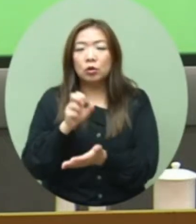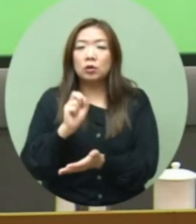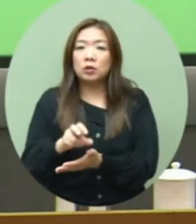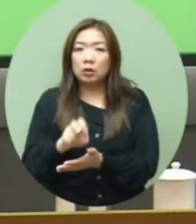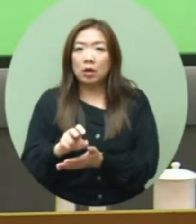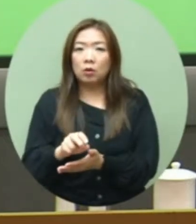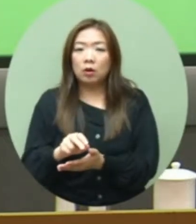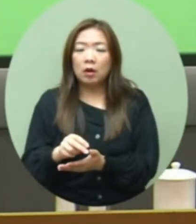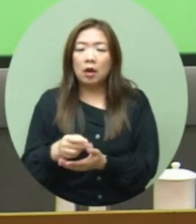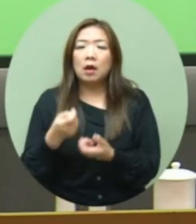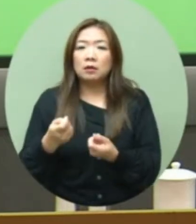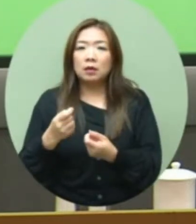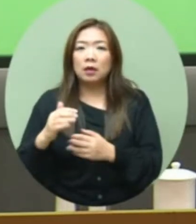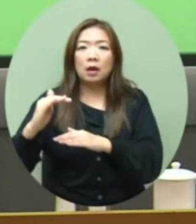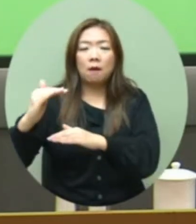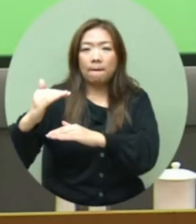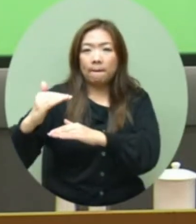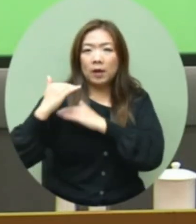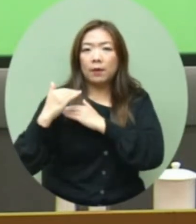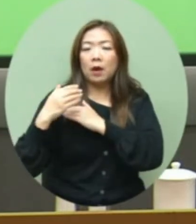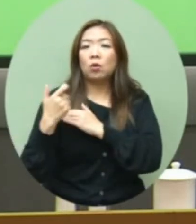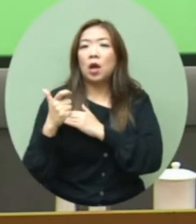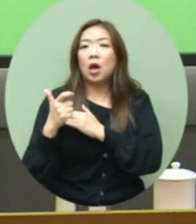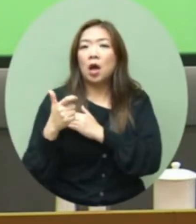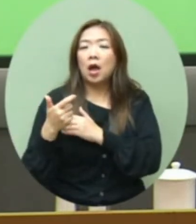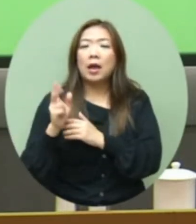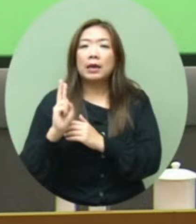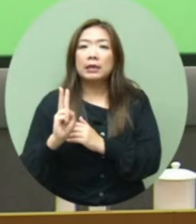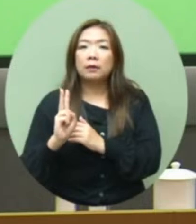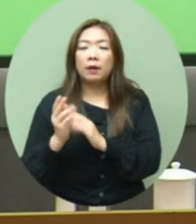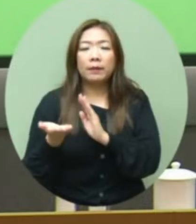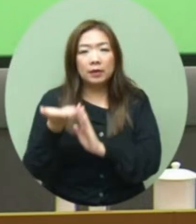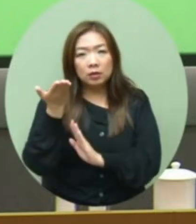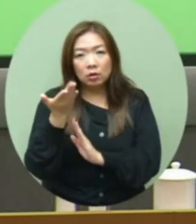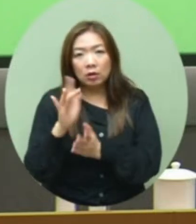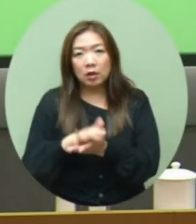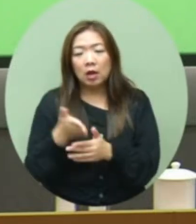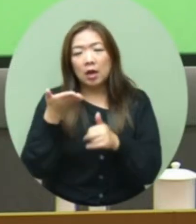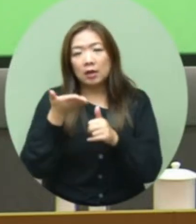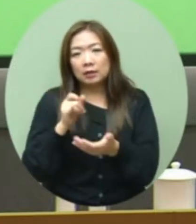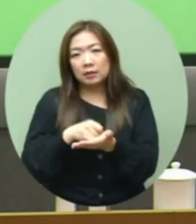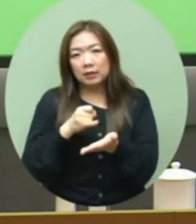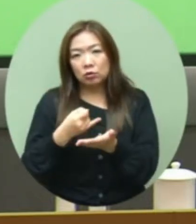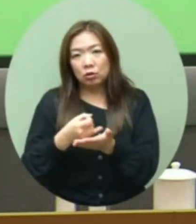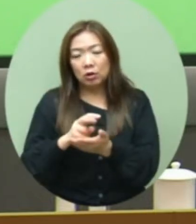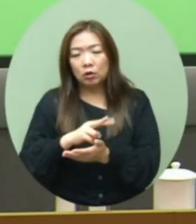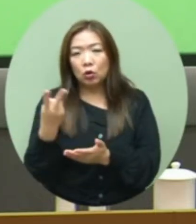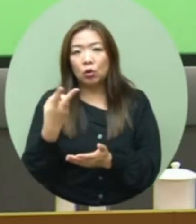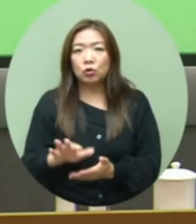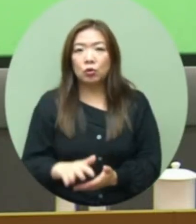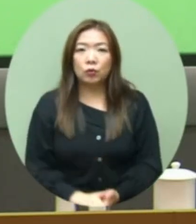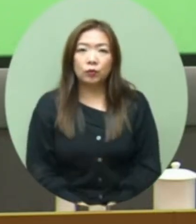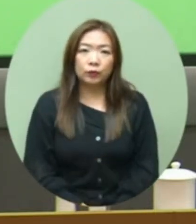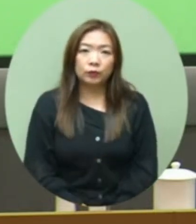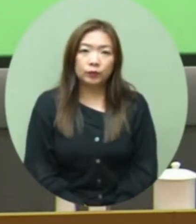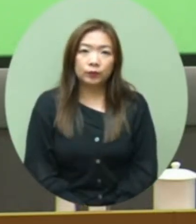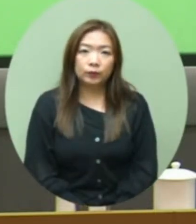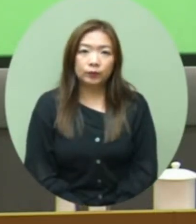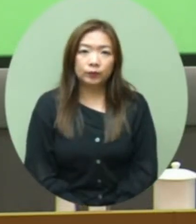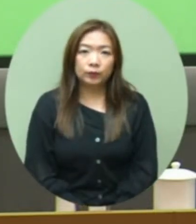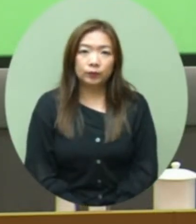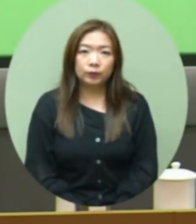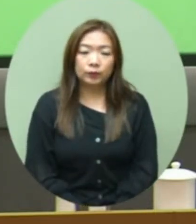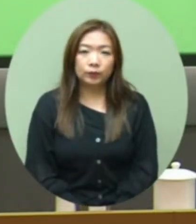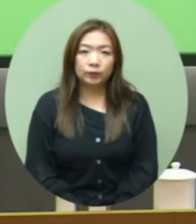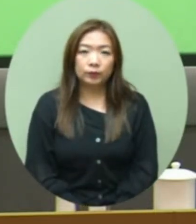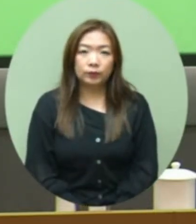the liquors available in Hong Kong, the rate remains the same. It's just about 15%,